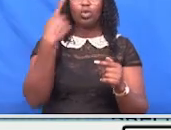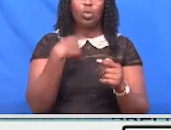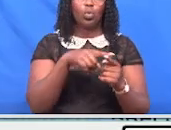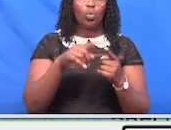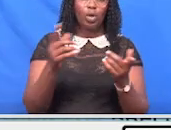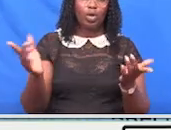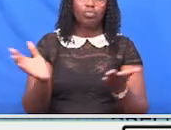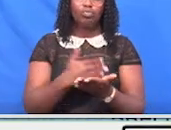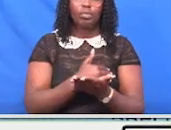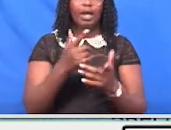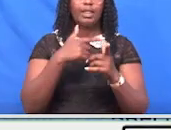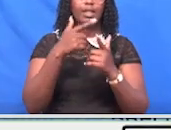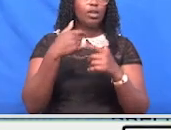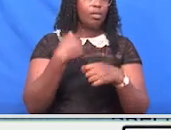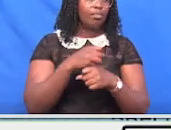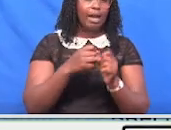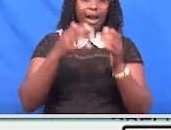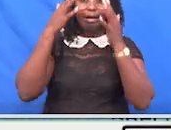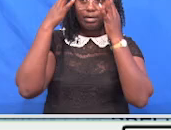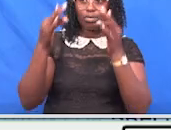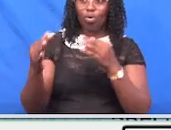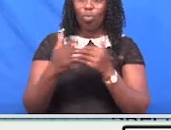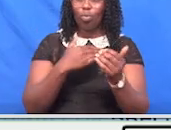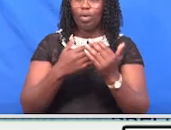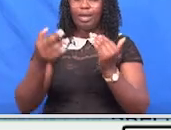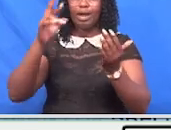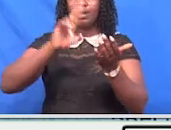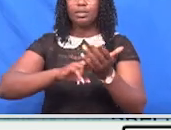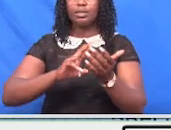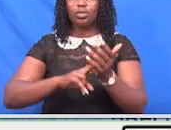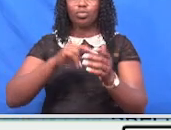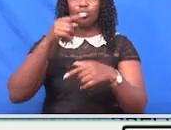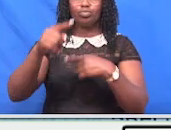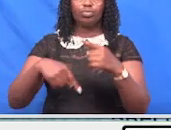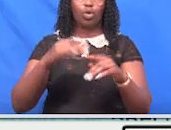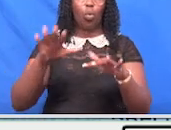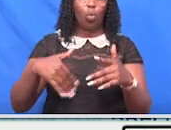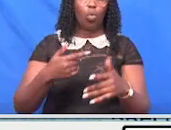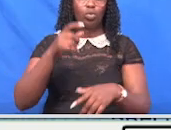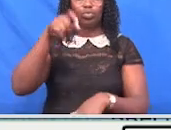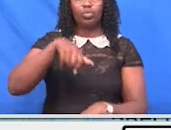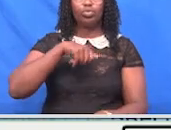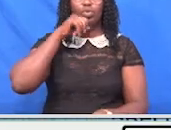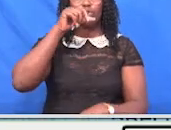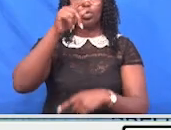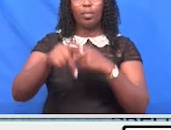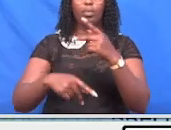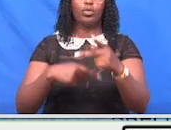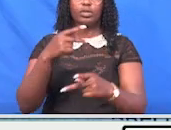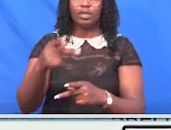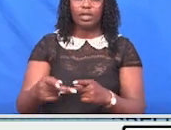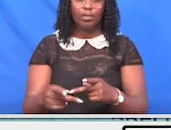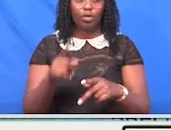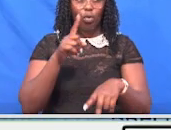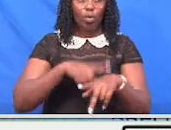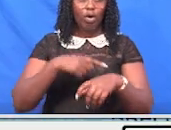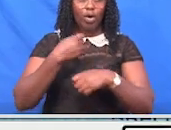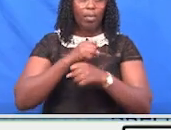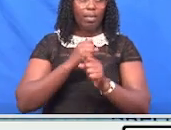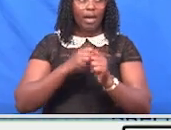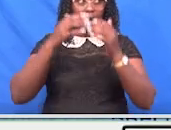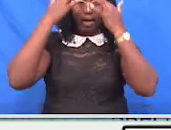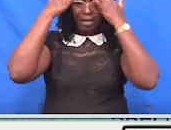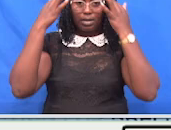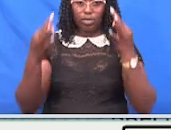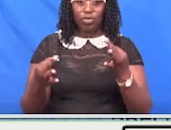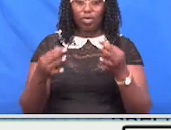we'll make a decision whether the registration should go on or it should not proceed. Okay. So then if we make a decision and